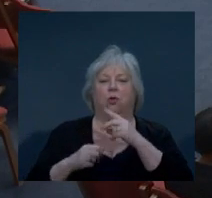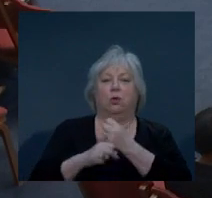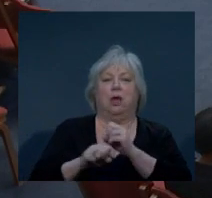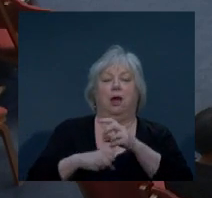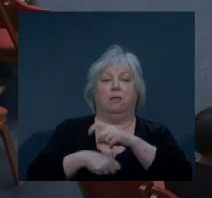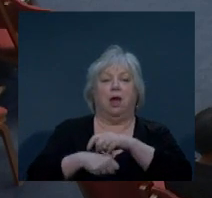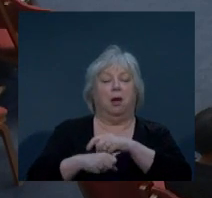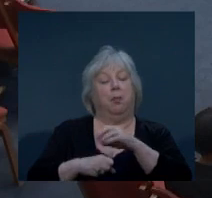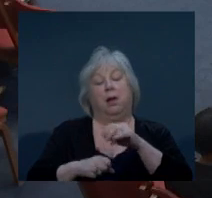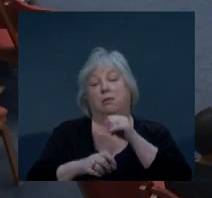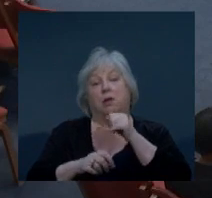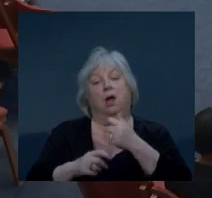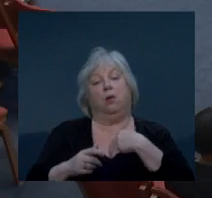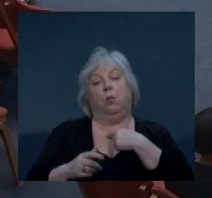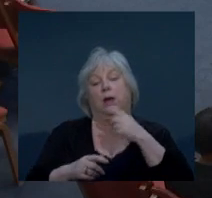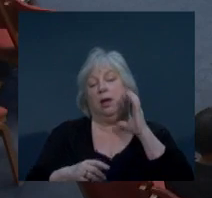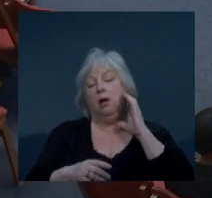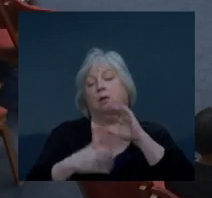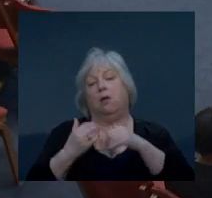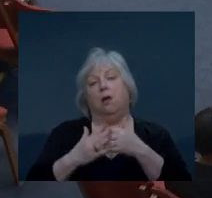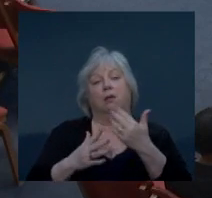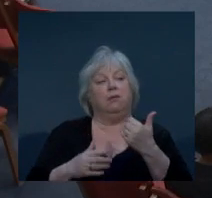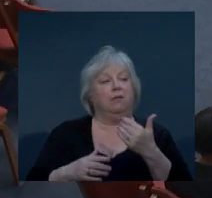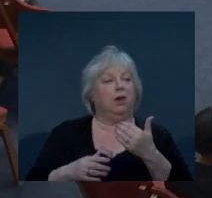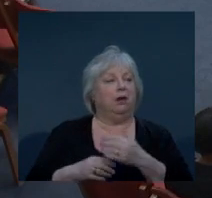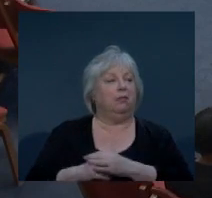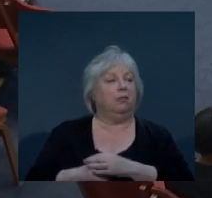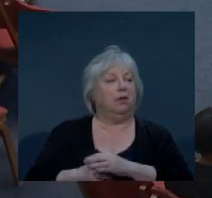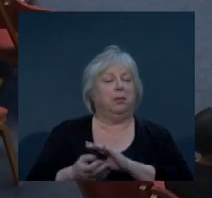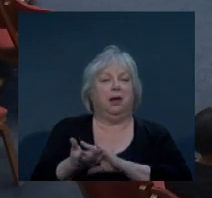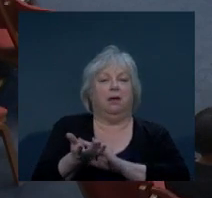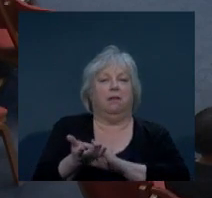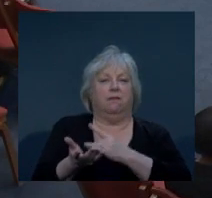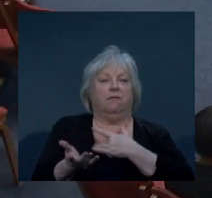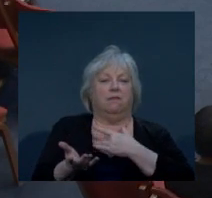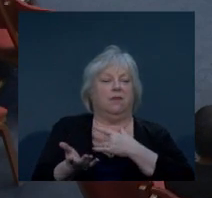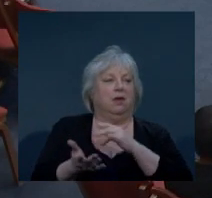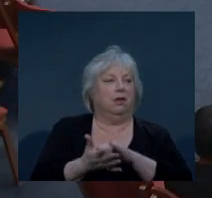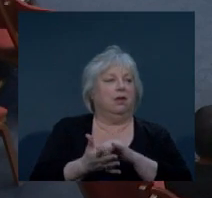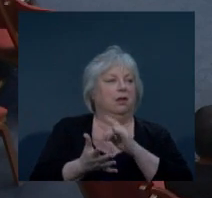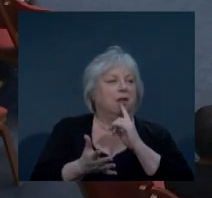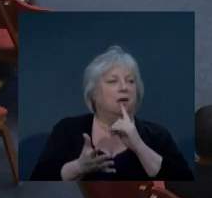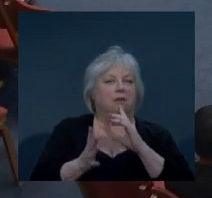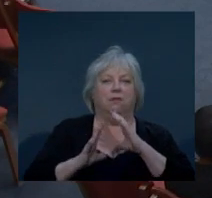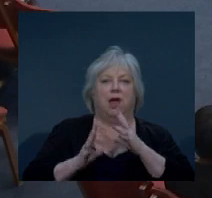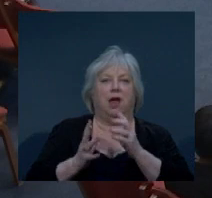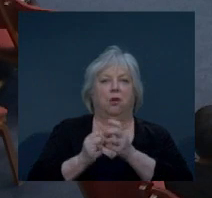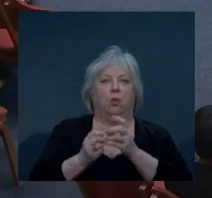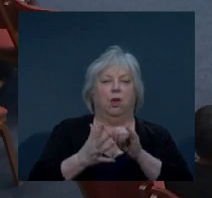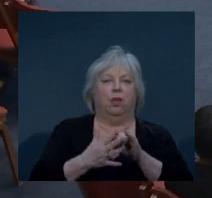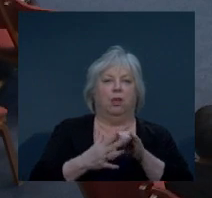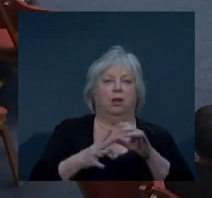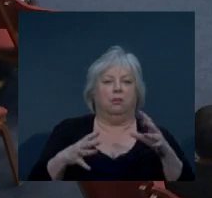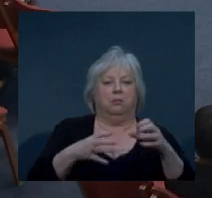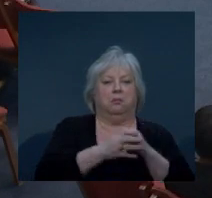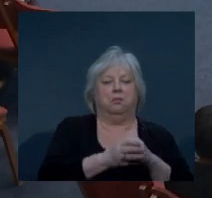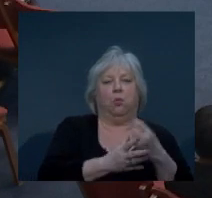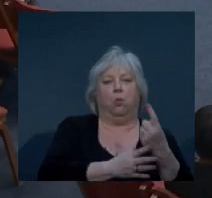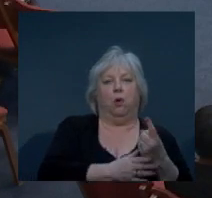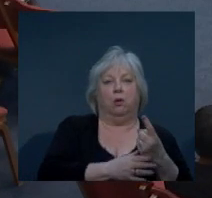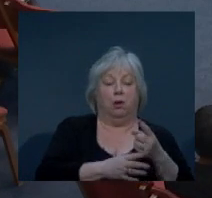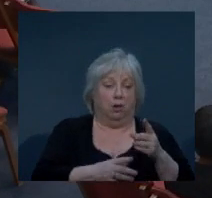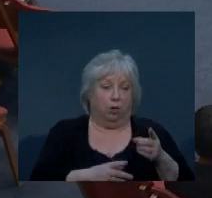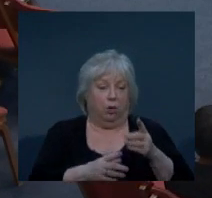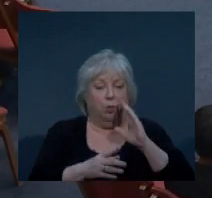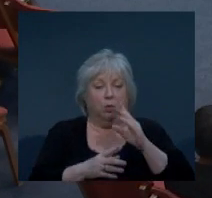But if not, we can go through all 15. Is that, I'm getting a sense of the feeling from those that are for are fine with that? And you'll talk for the